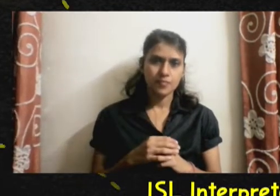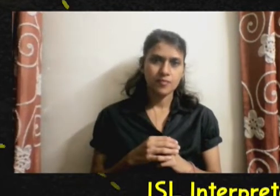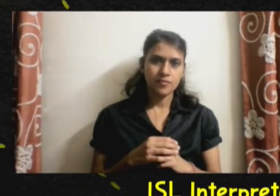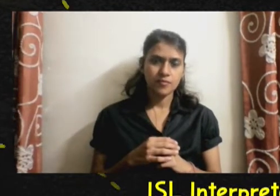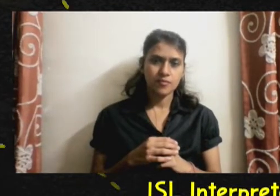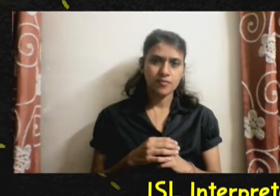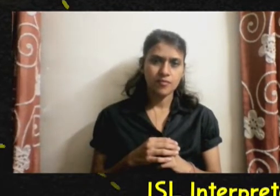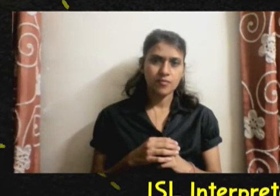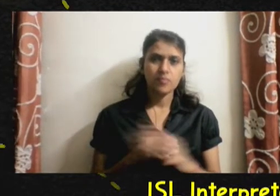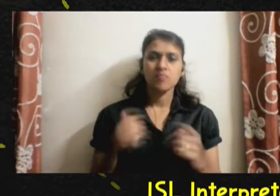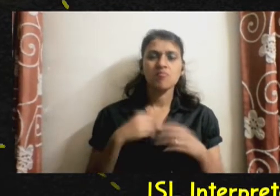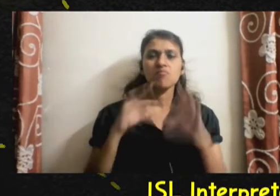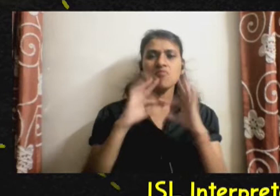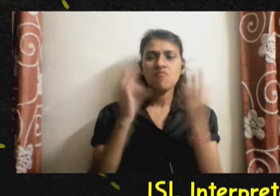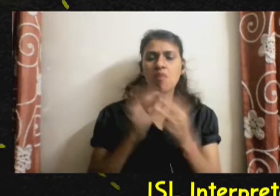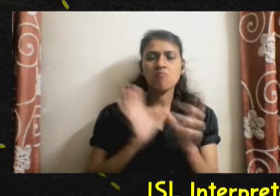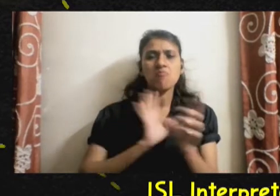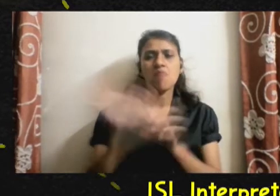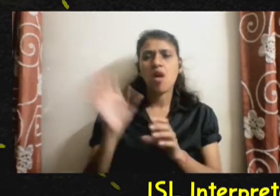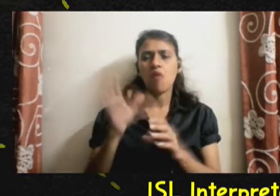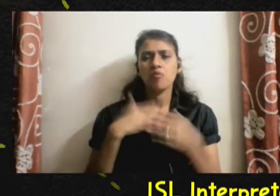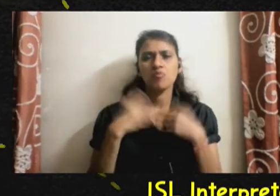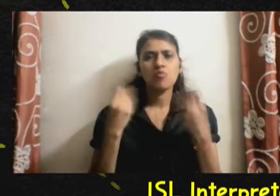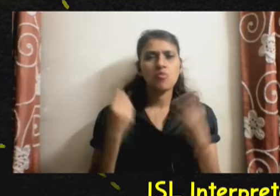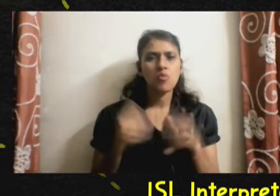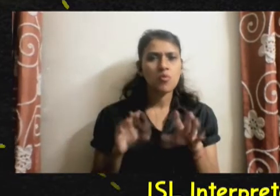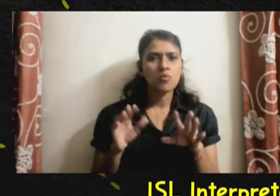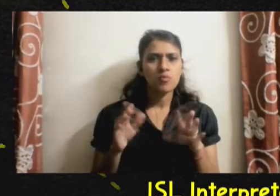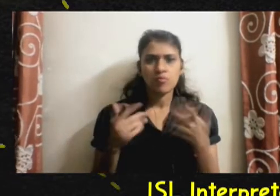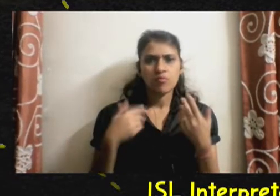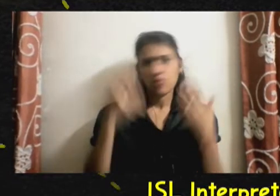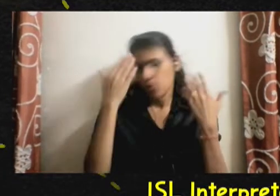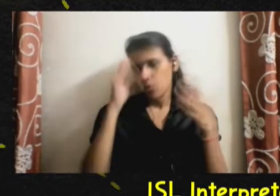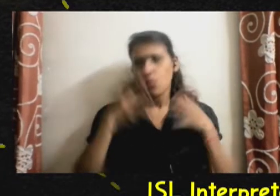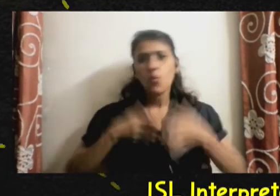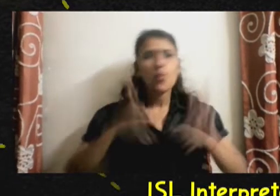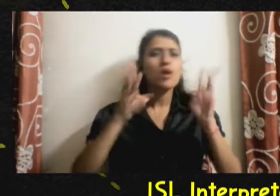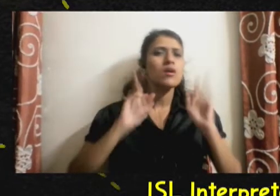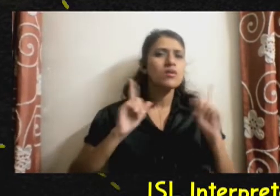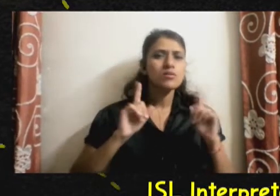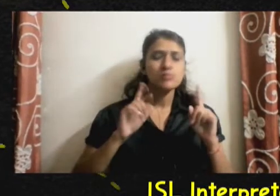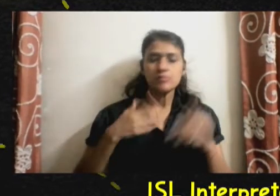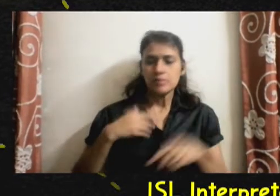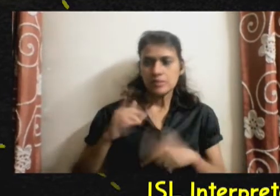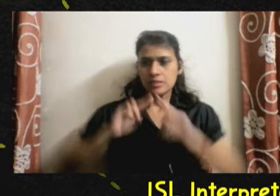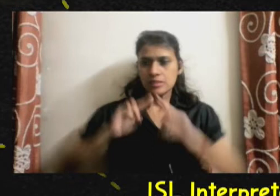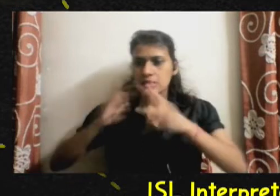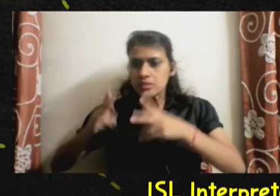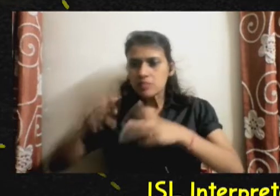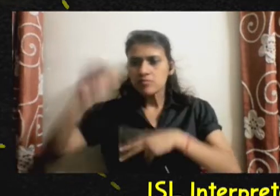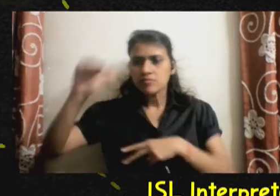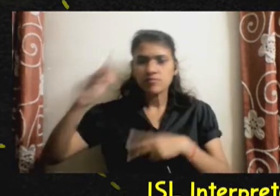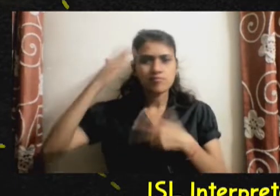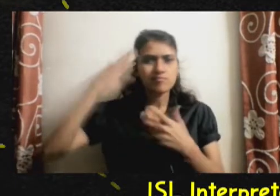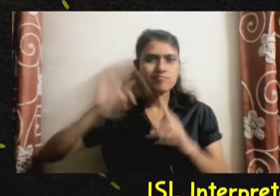and my family is throwing me out, I would not have known where to and how to respond to that child. Today, I